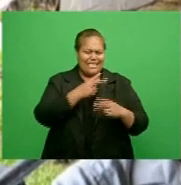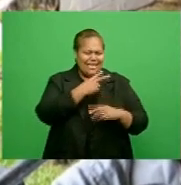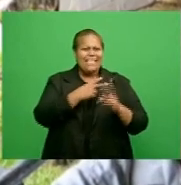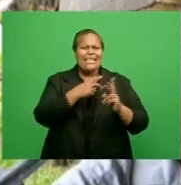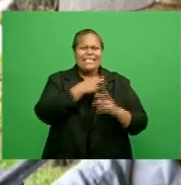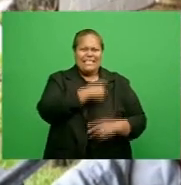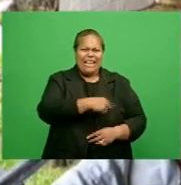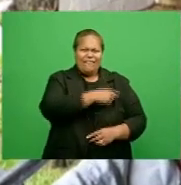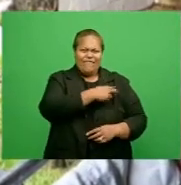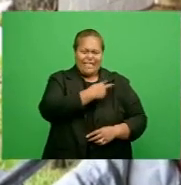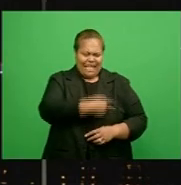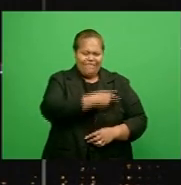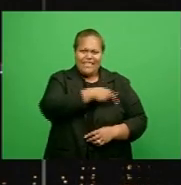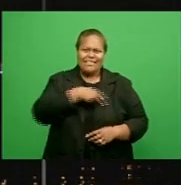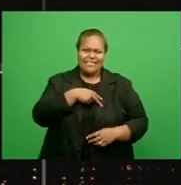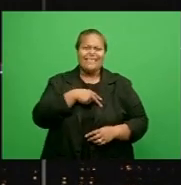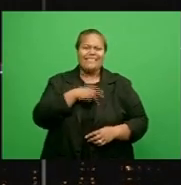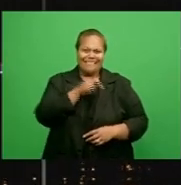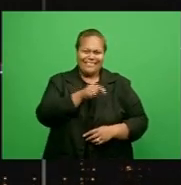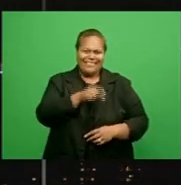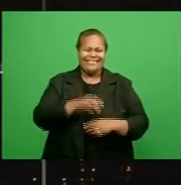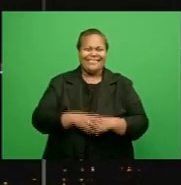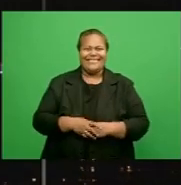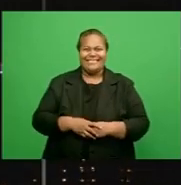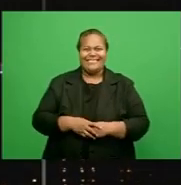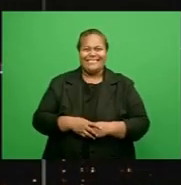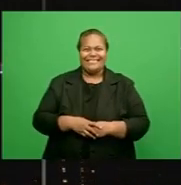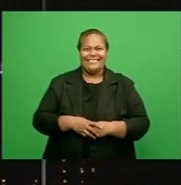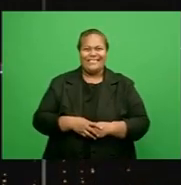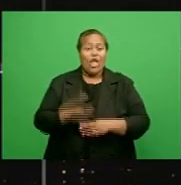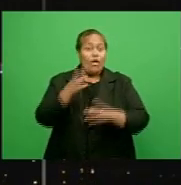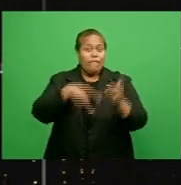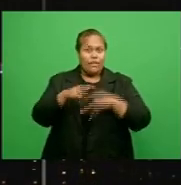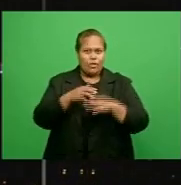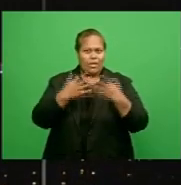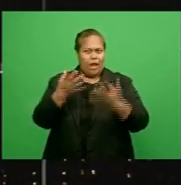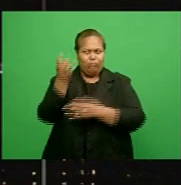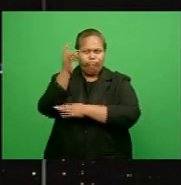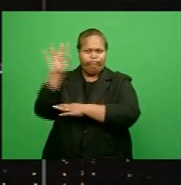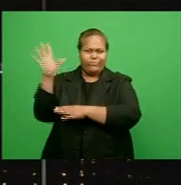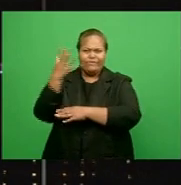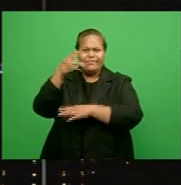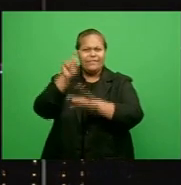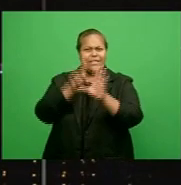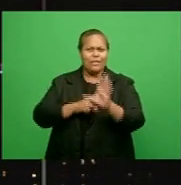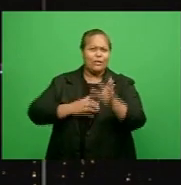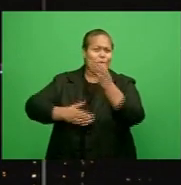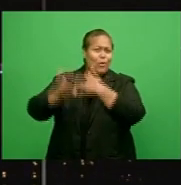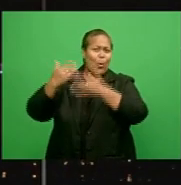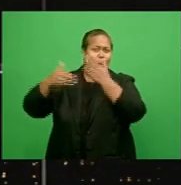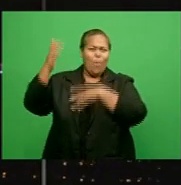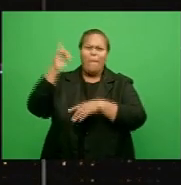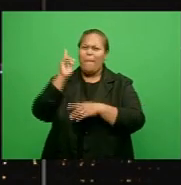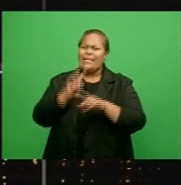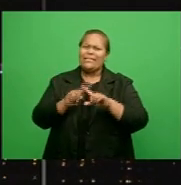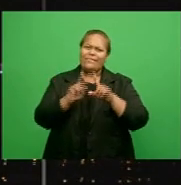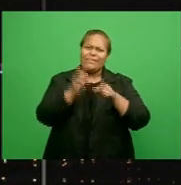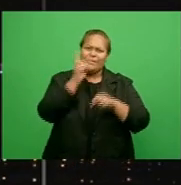Vadala, FBC News. Fiji gaining independence 50 years ago brought people of different races together as